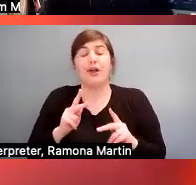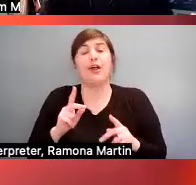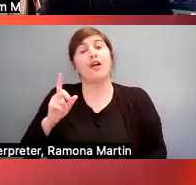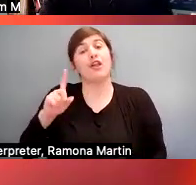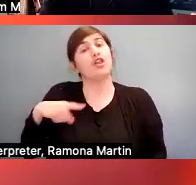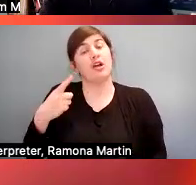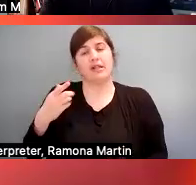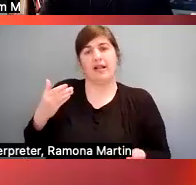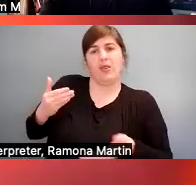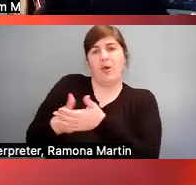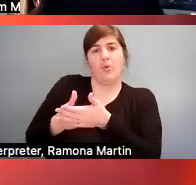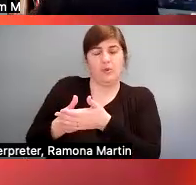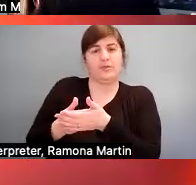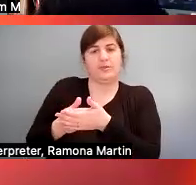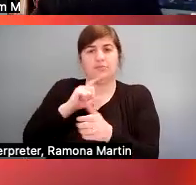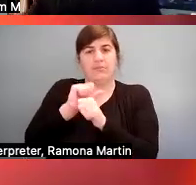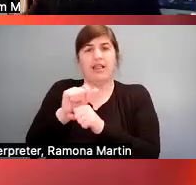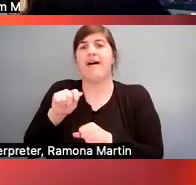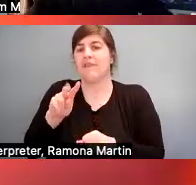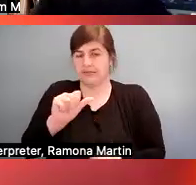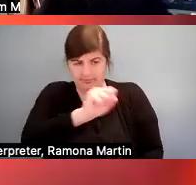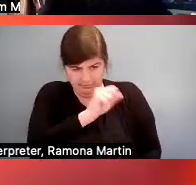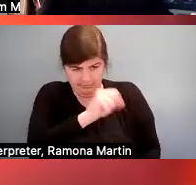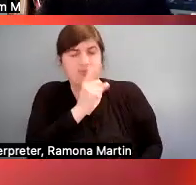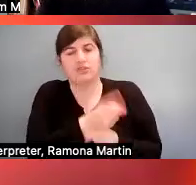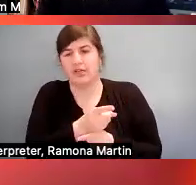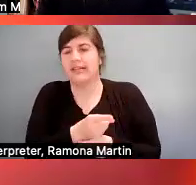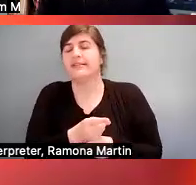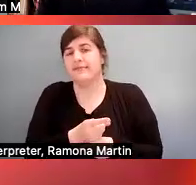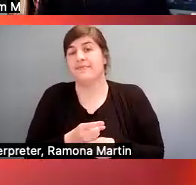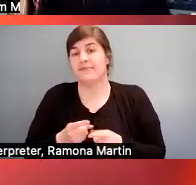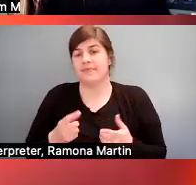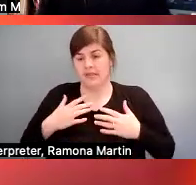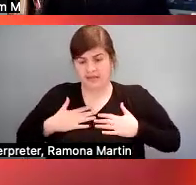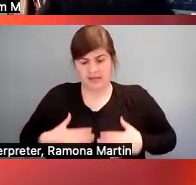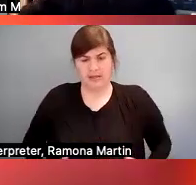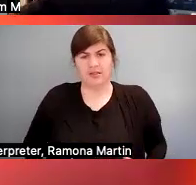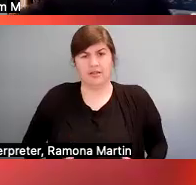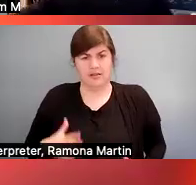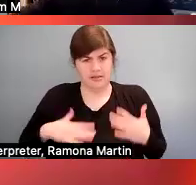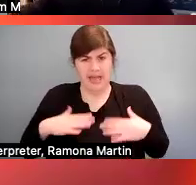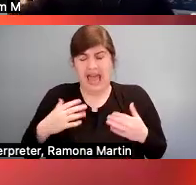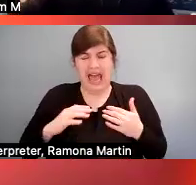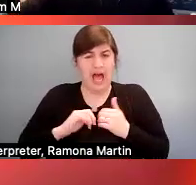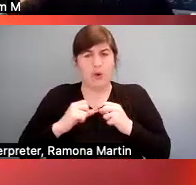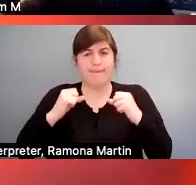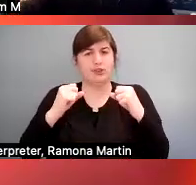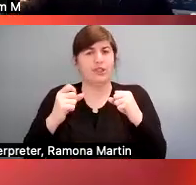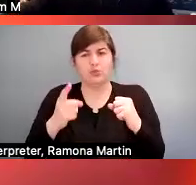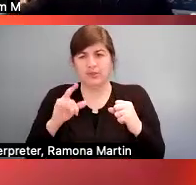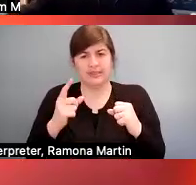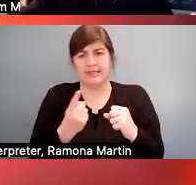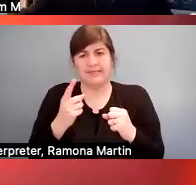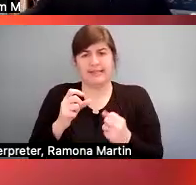very close to the lava. Yes. I The, mean, those suits, how are they protecting you against something that